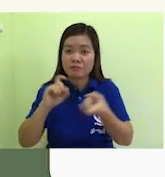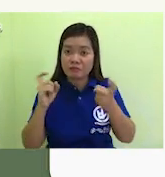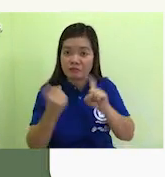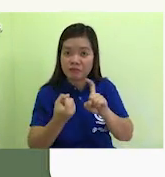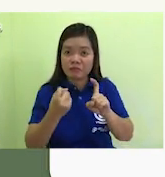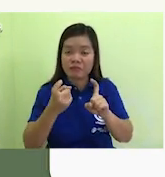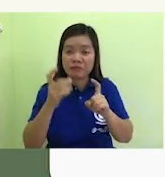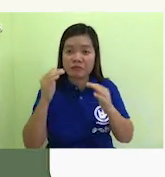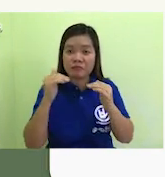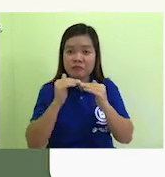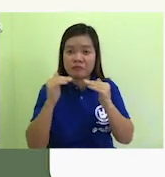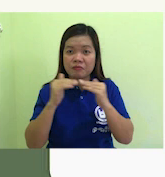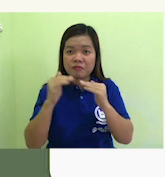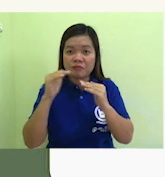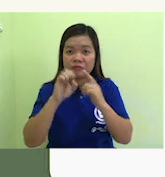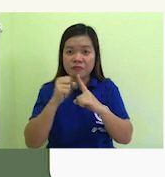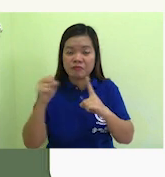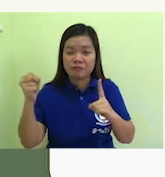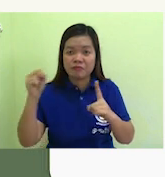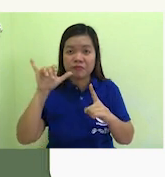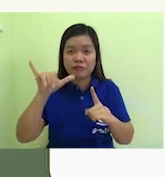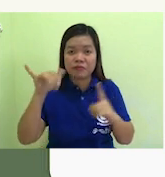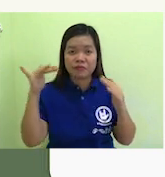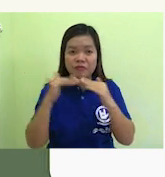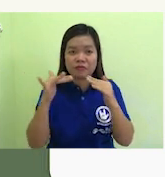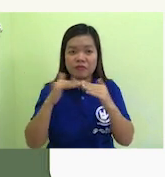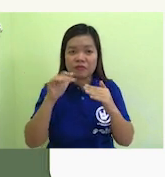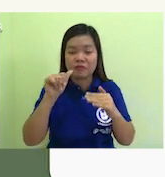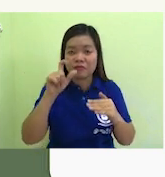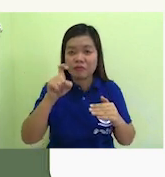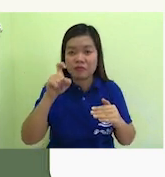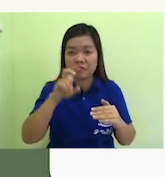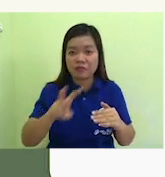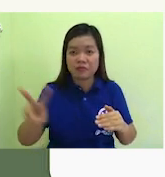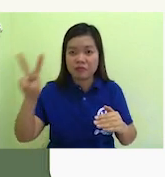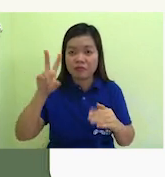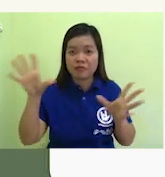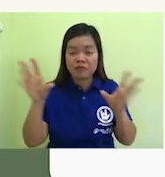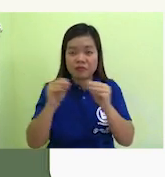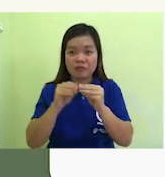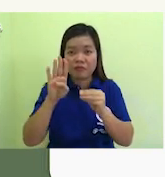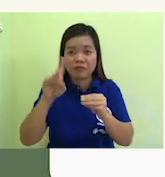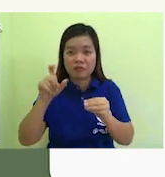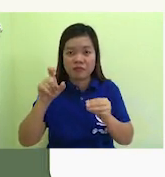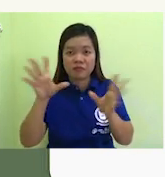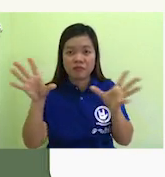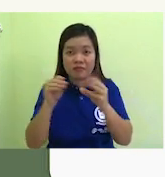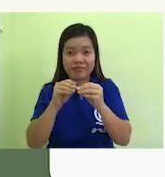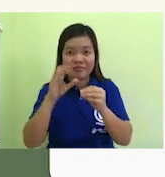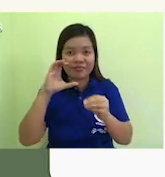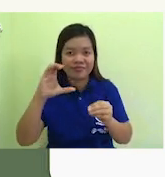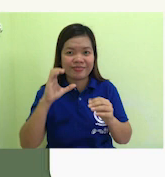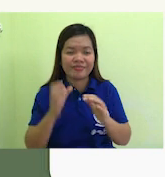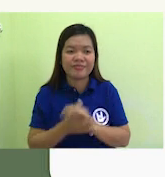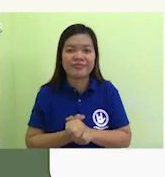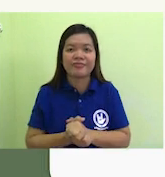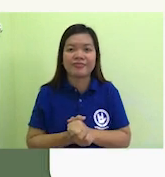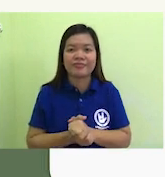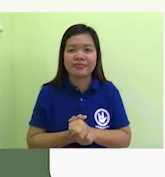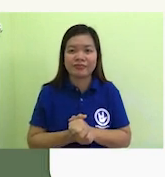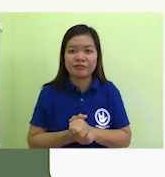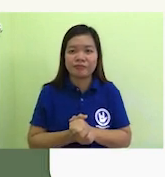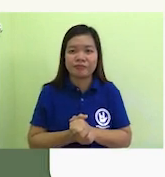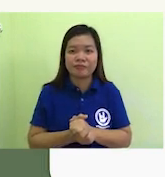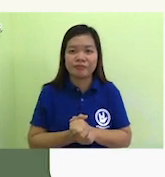substitute it in the equation y is equal to ax squared plus bx plus